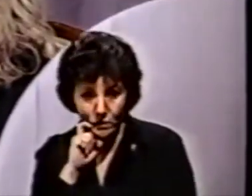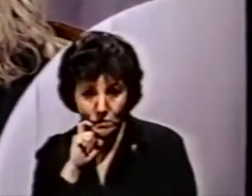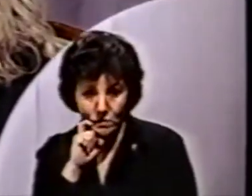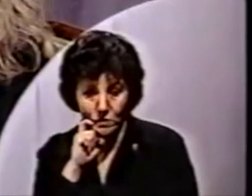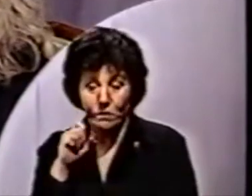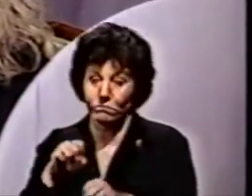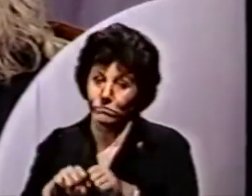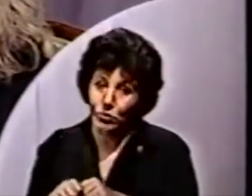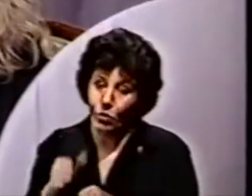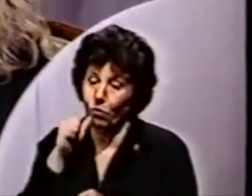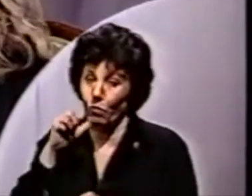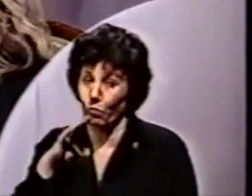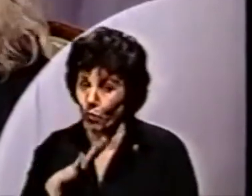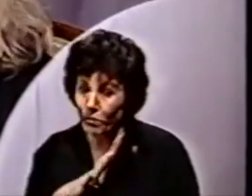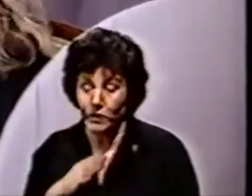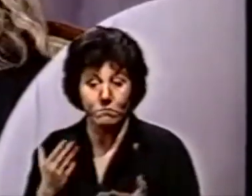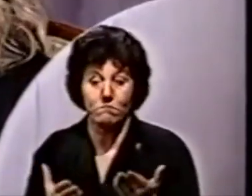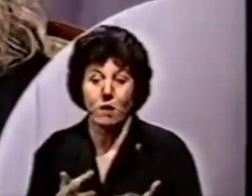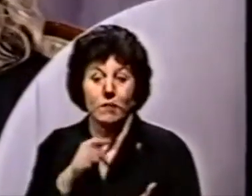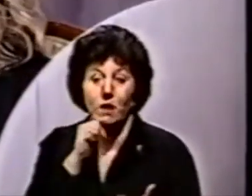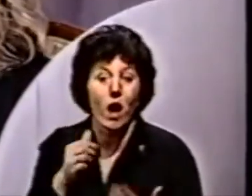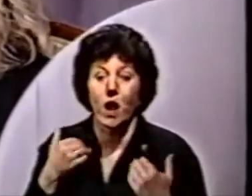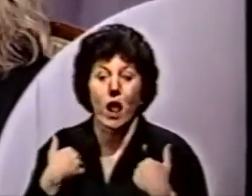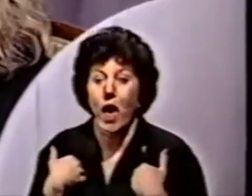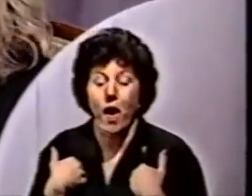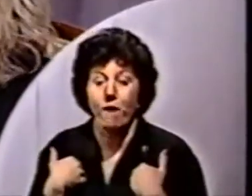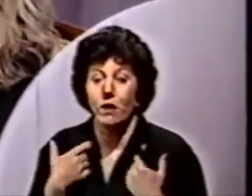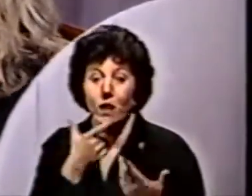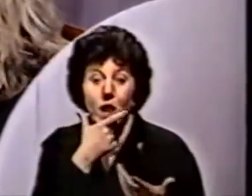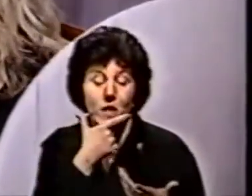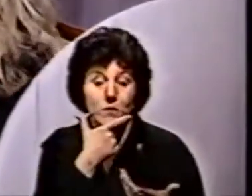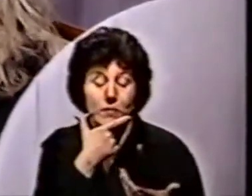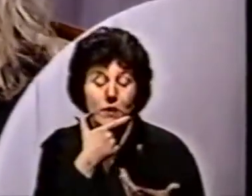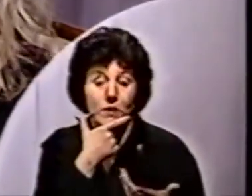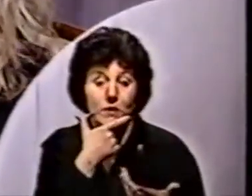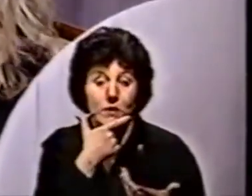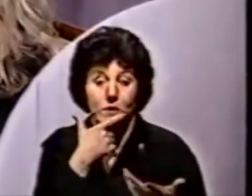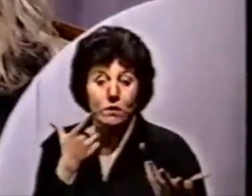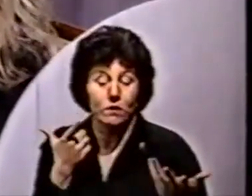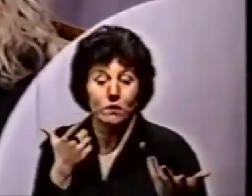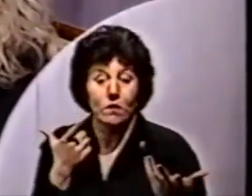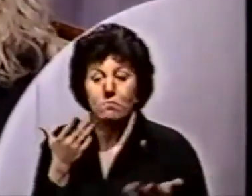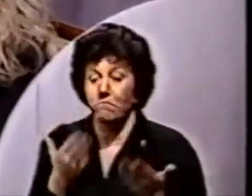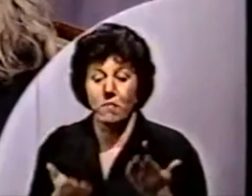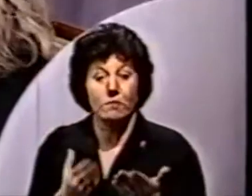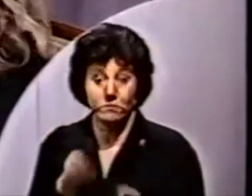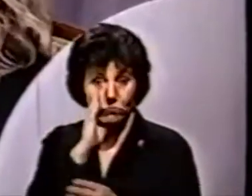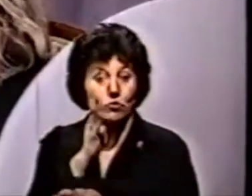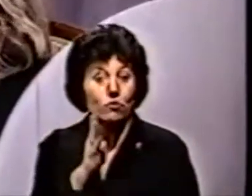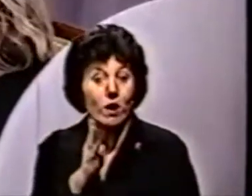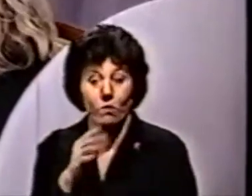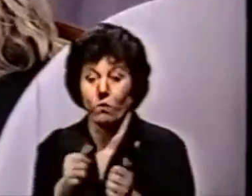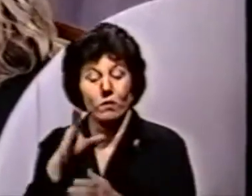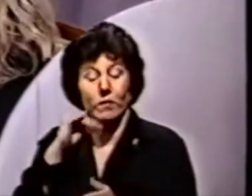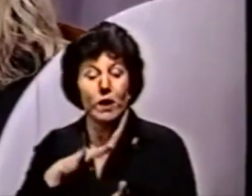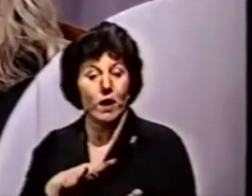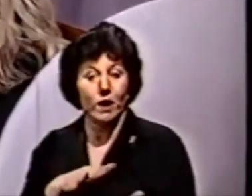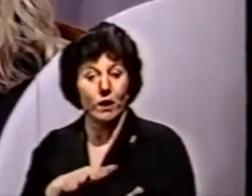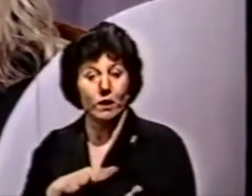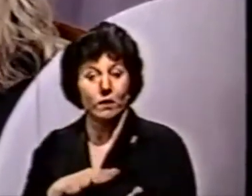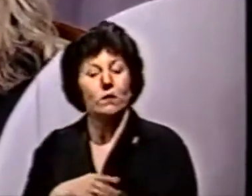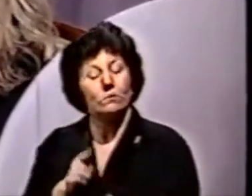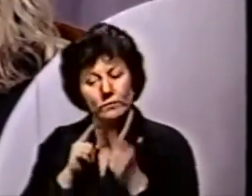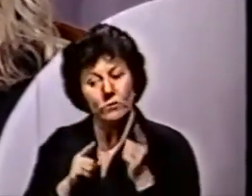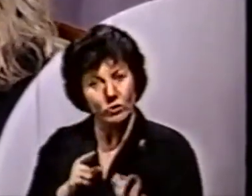woman may be not herself having any high-risk behavior. She may be in a monogamous relationship with a man whom she believes is